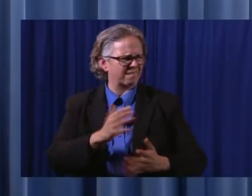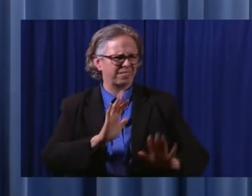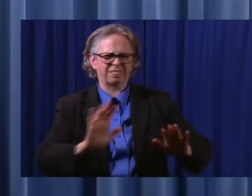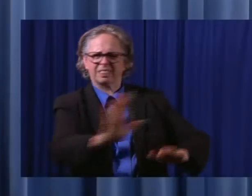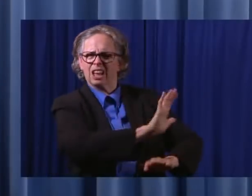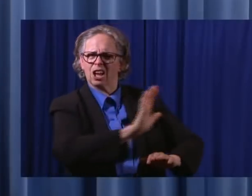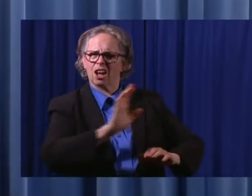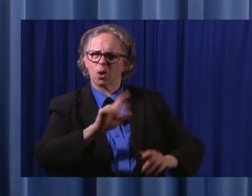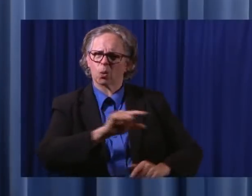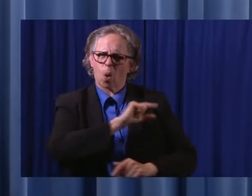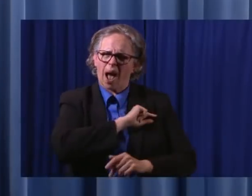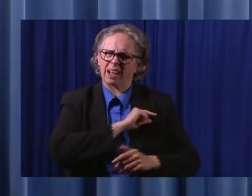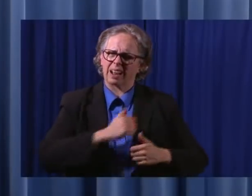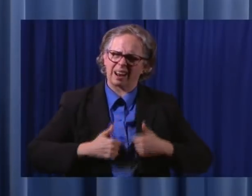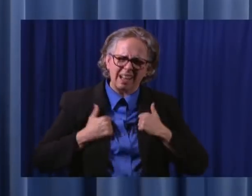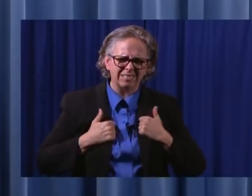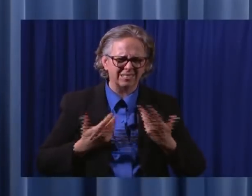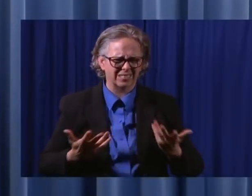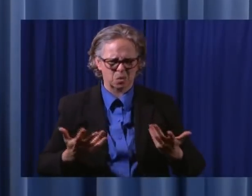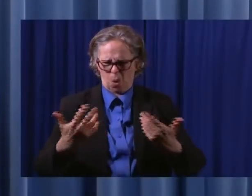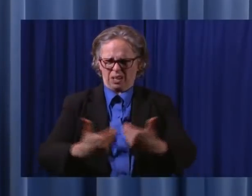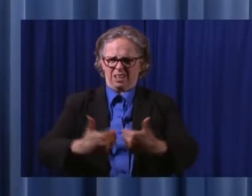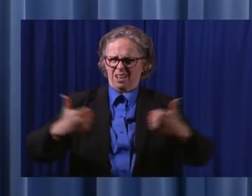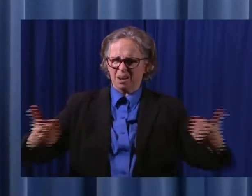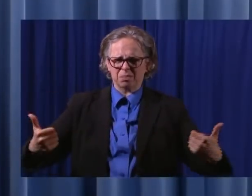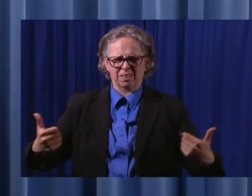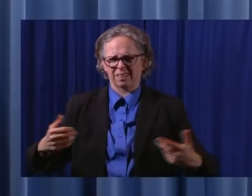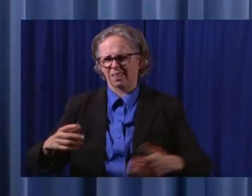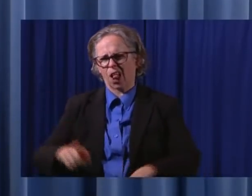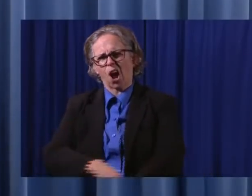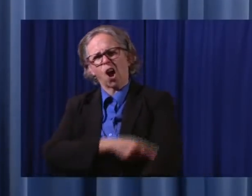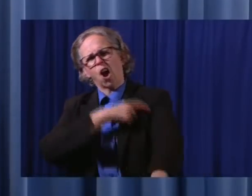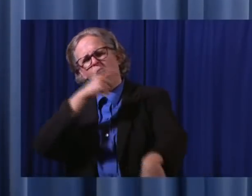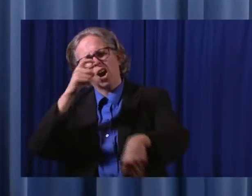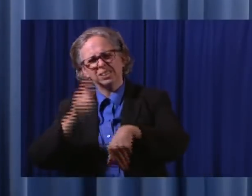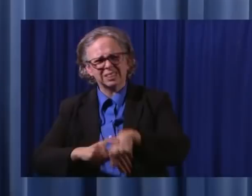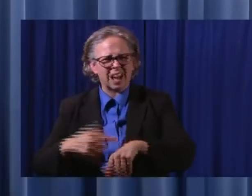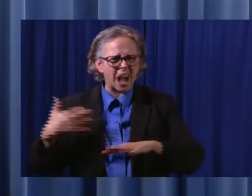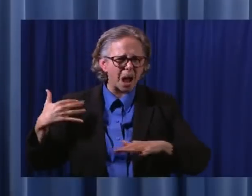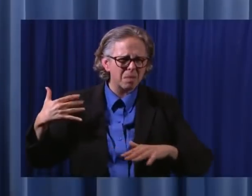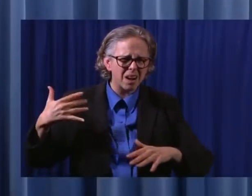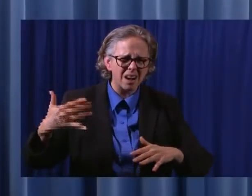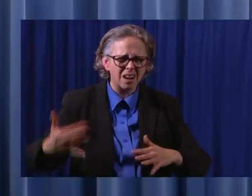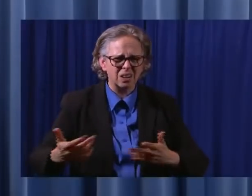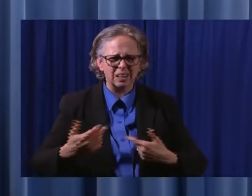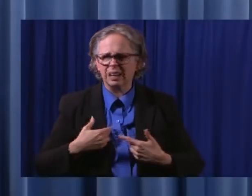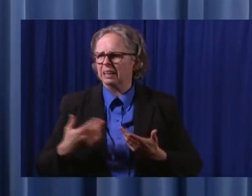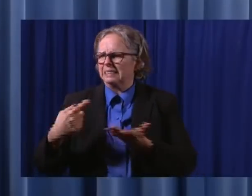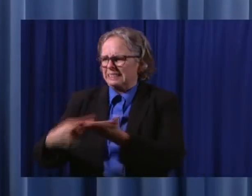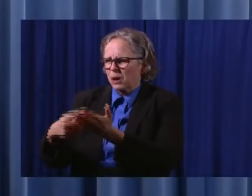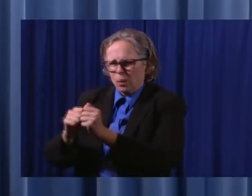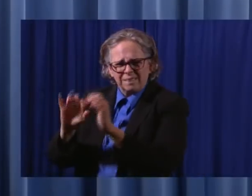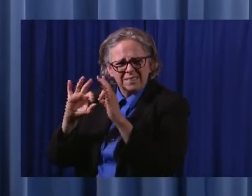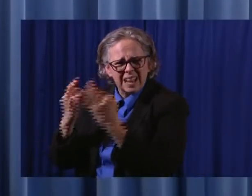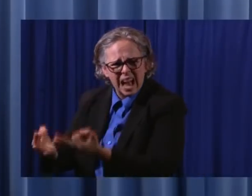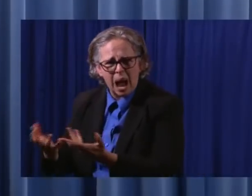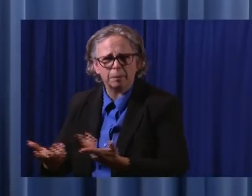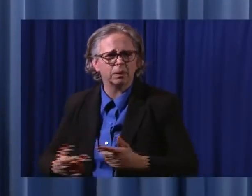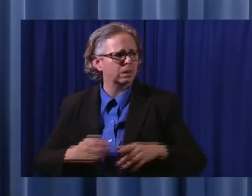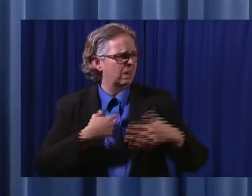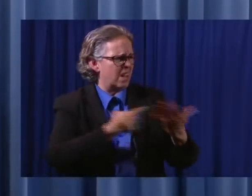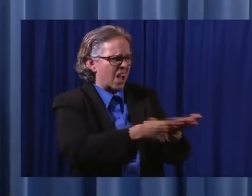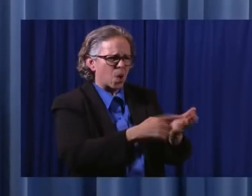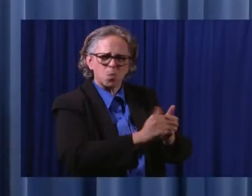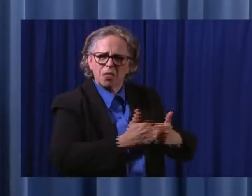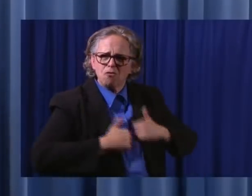individual. We looked at requests and listened to requests from families and residents. We looked at and consulted